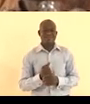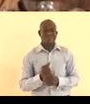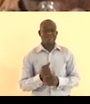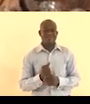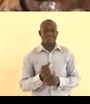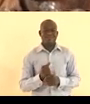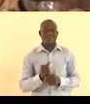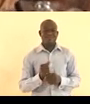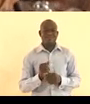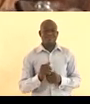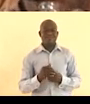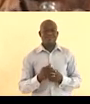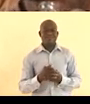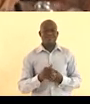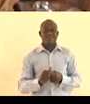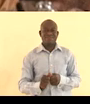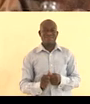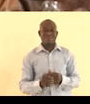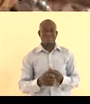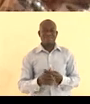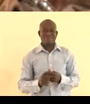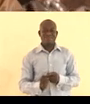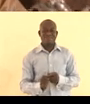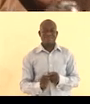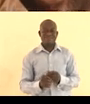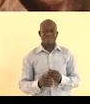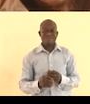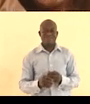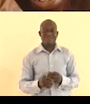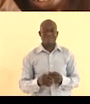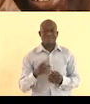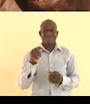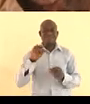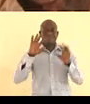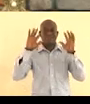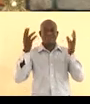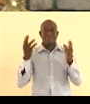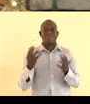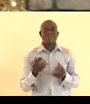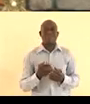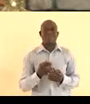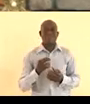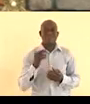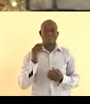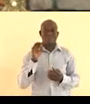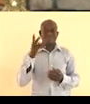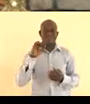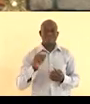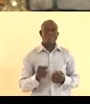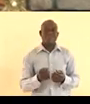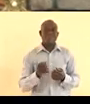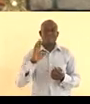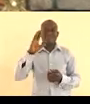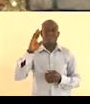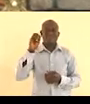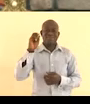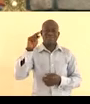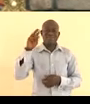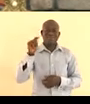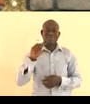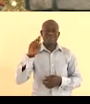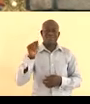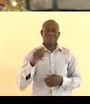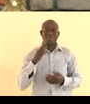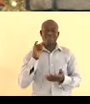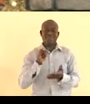see that he is the one who has been sorted the most? So the class rep is like a contractor. It's a contractor